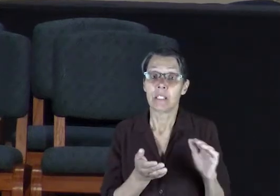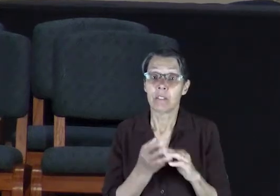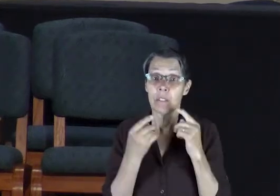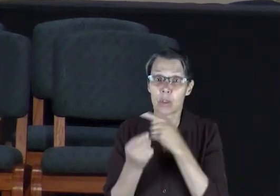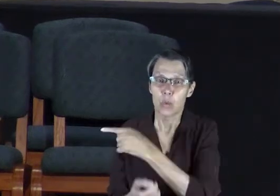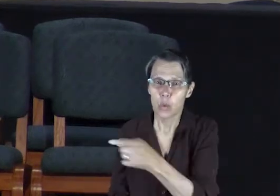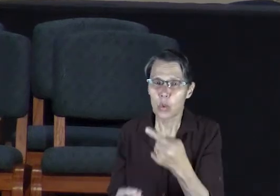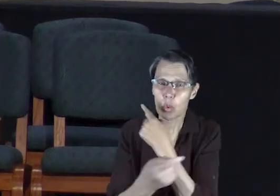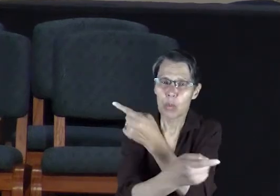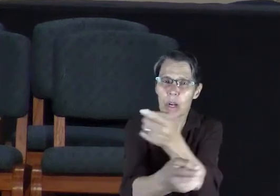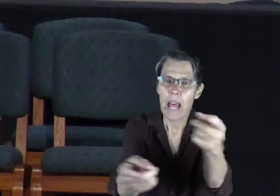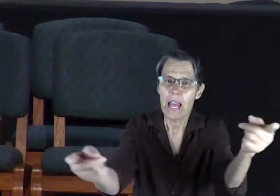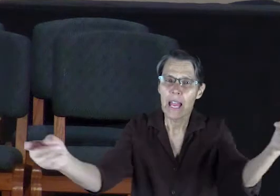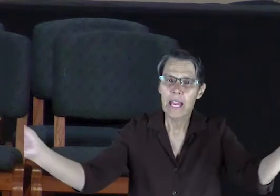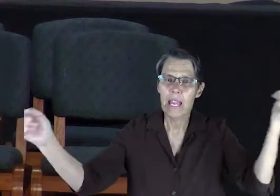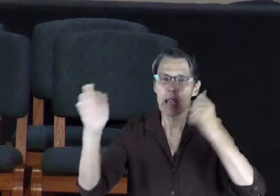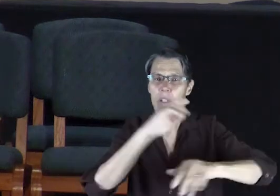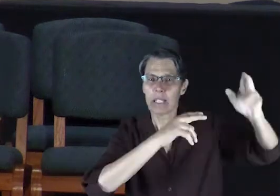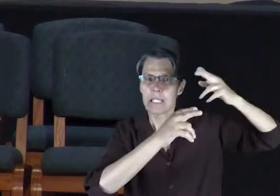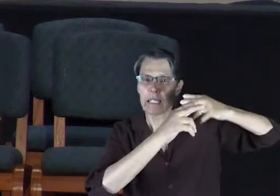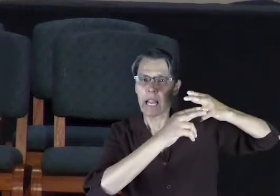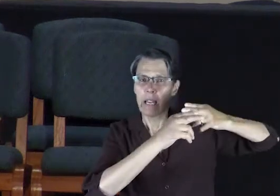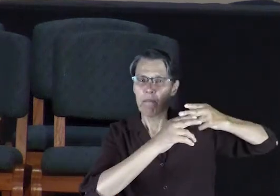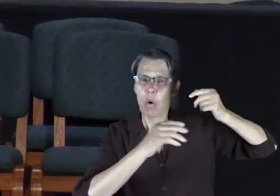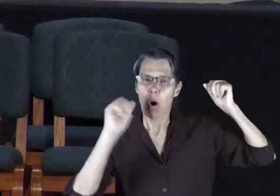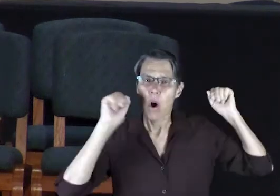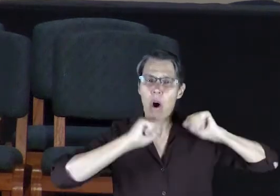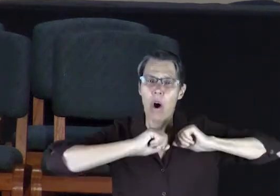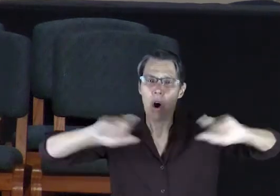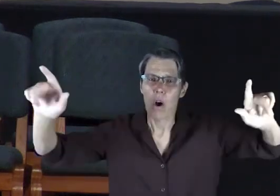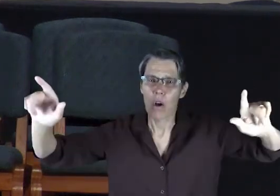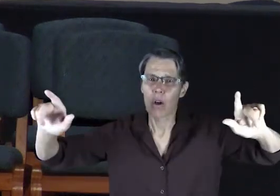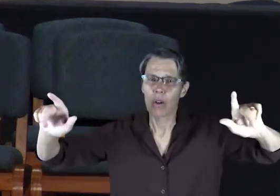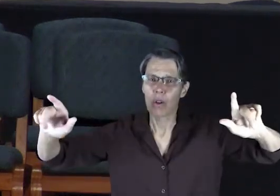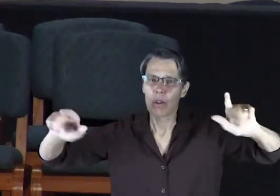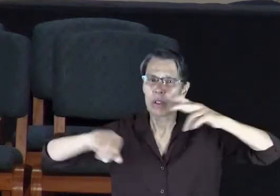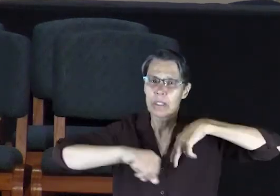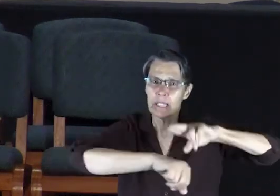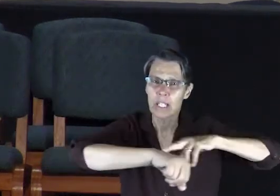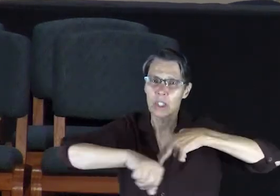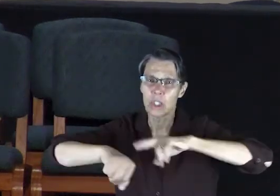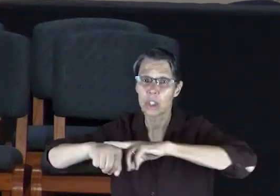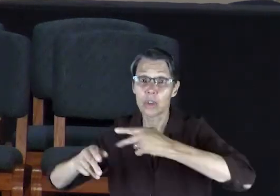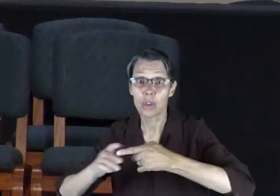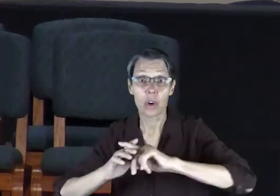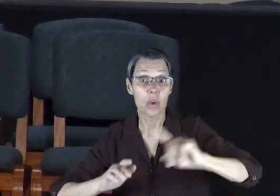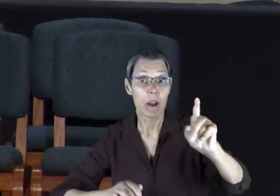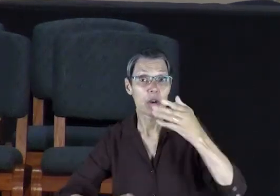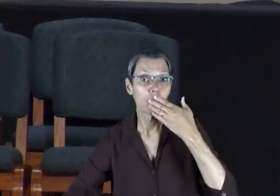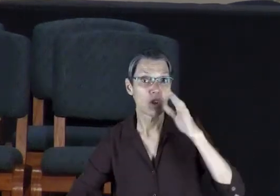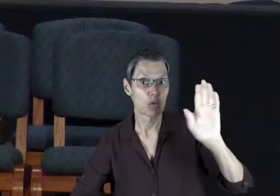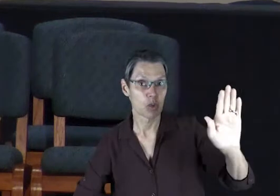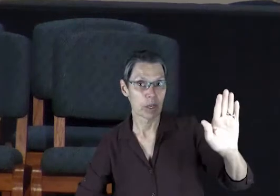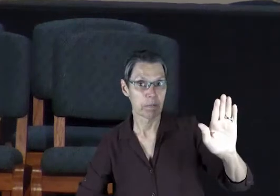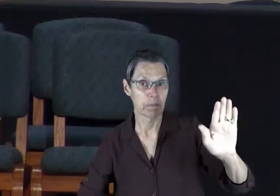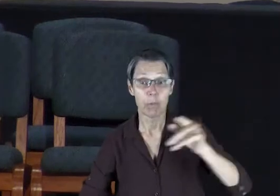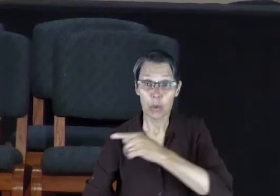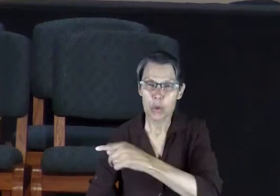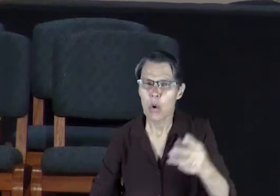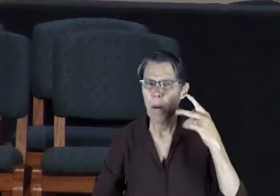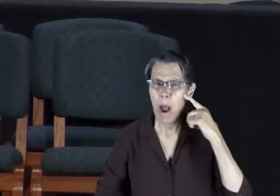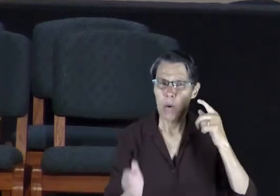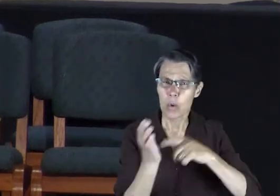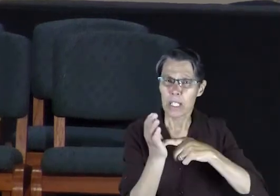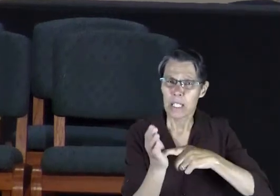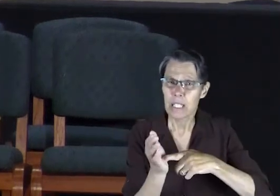forgiveness of sins is to be proclaimed in his name to all nations, beginning from Jerusalem. You are my witnesses of these